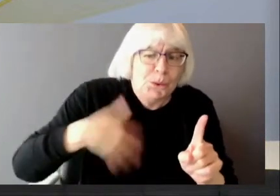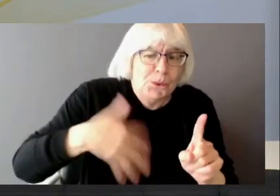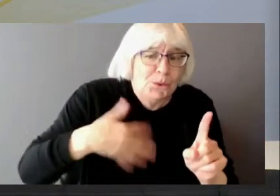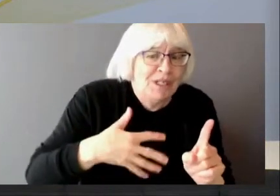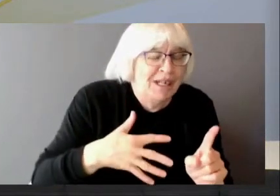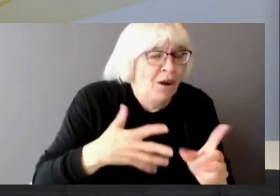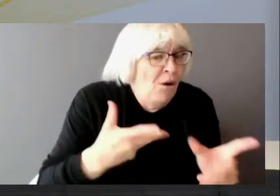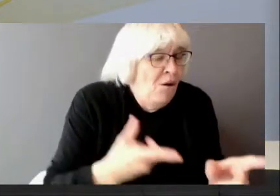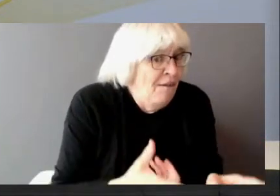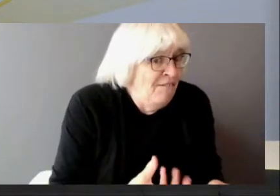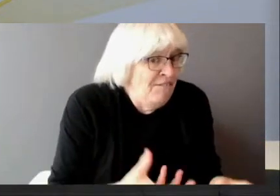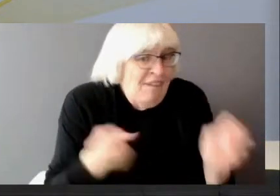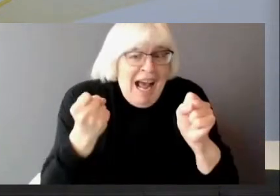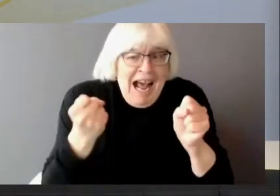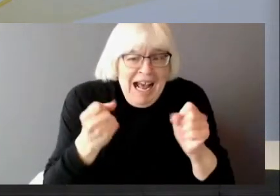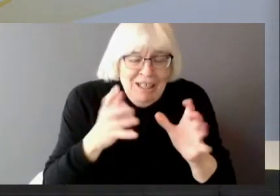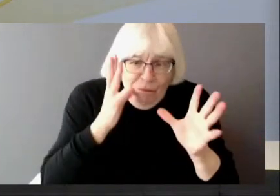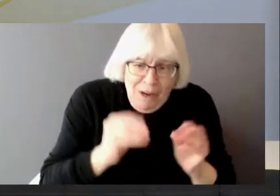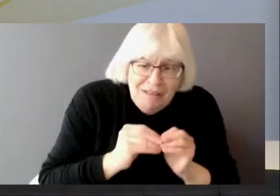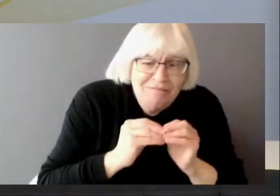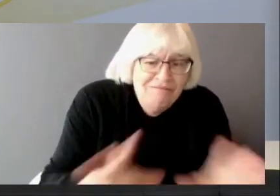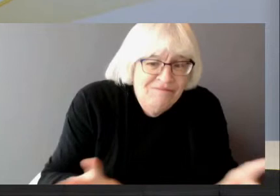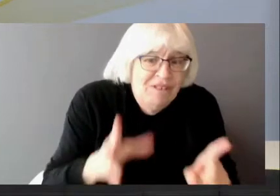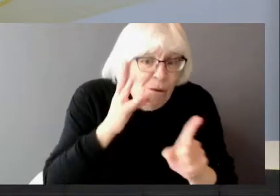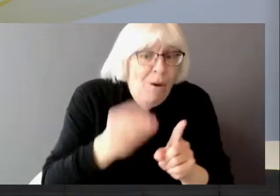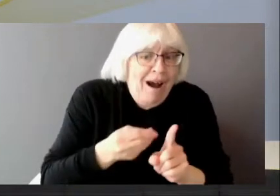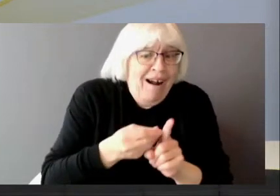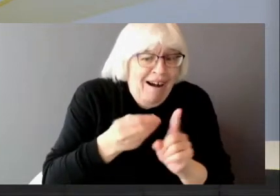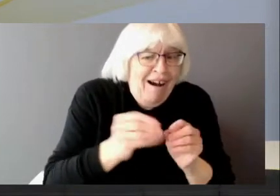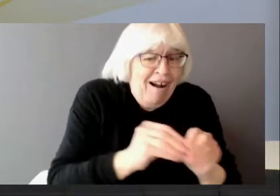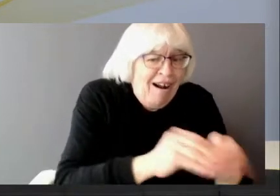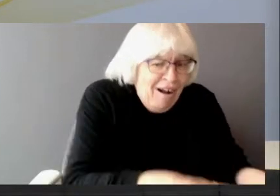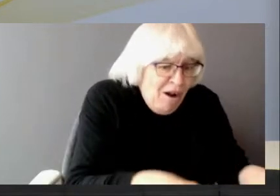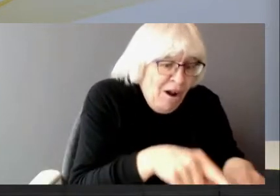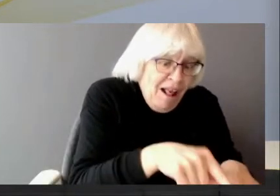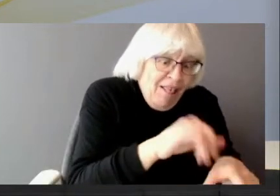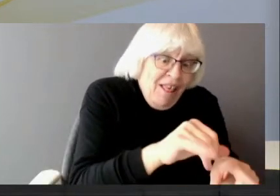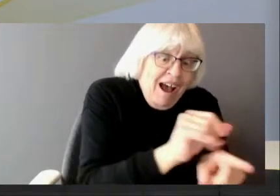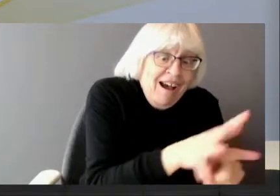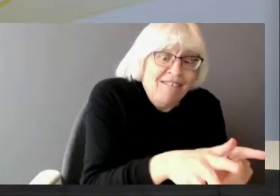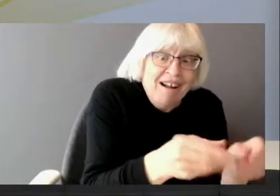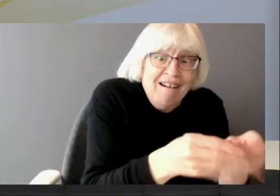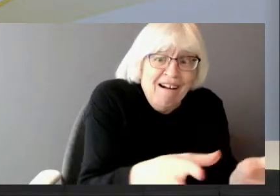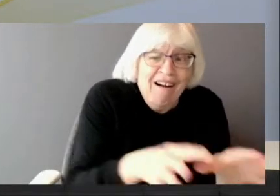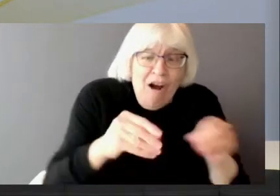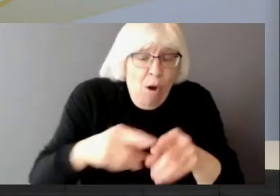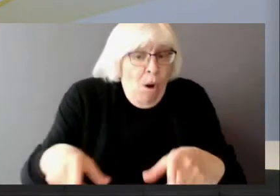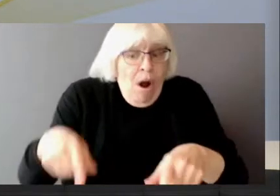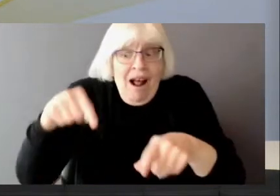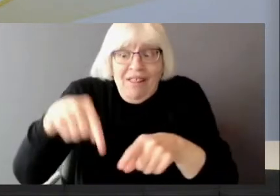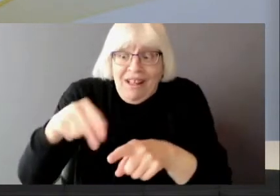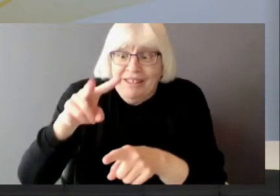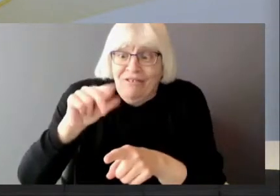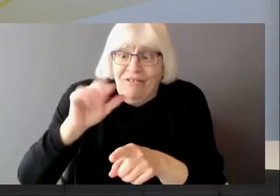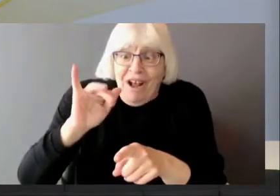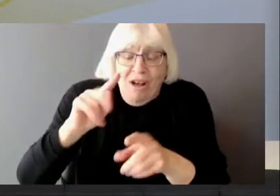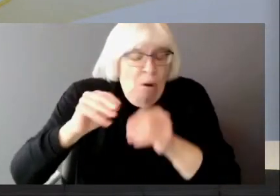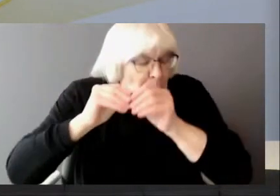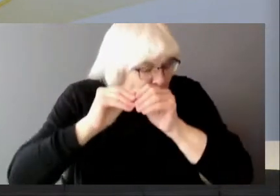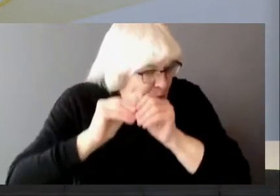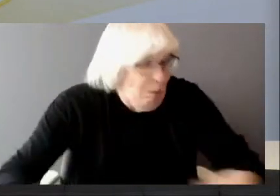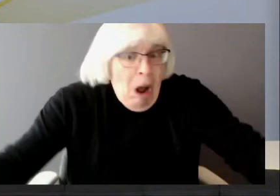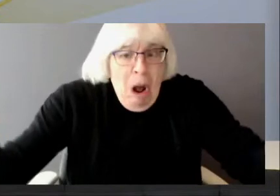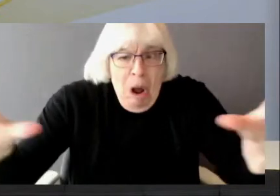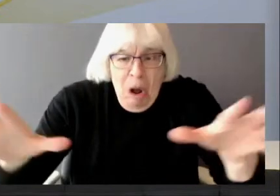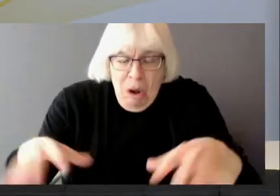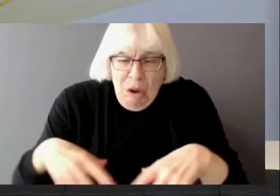more contagious than the original strain, and if not contained, they can lead to an exponential growth in cases. If variants